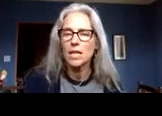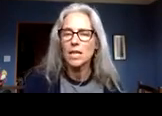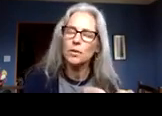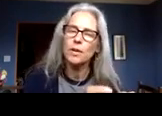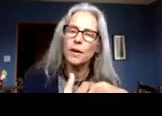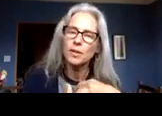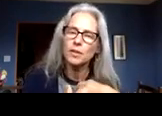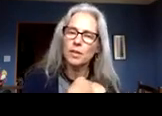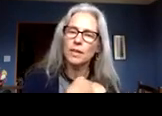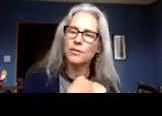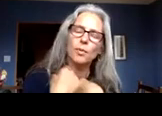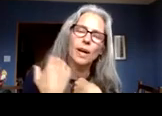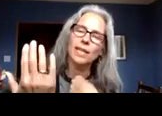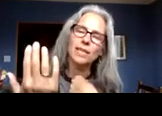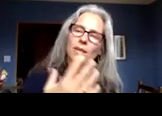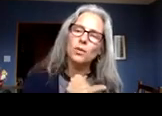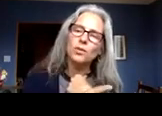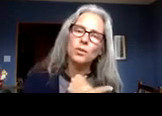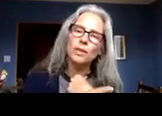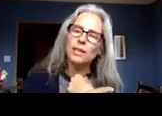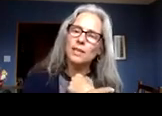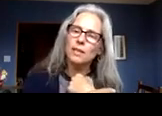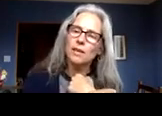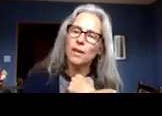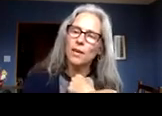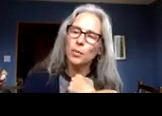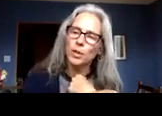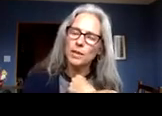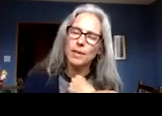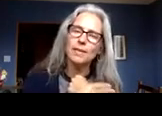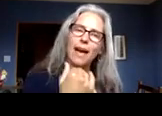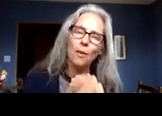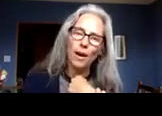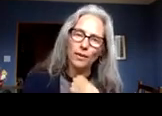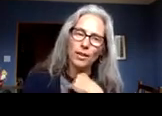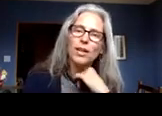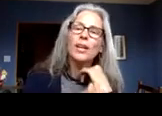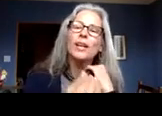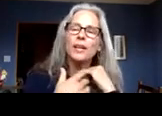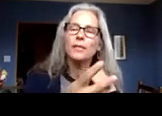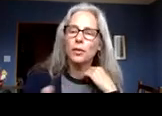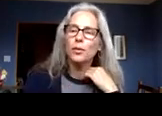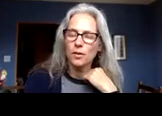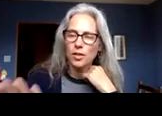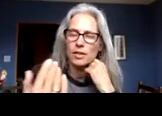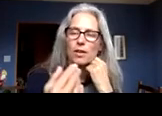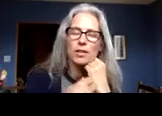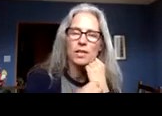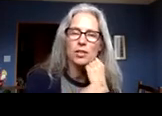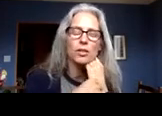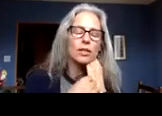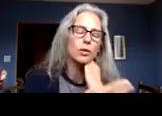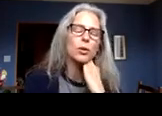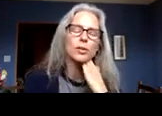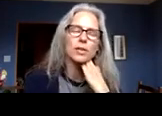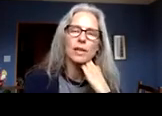see. So if I'm a student in a classroom, I can't see the whole student list of the other participants. Yes. However, if you, Jessica, are the